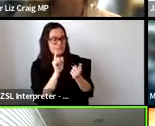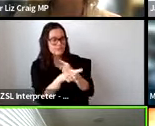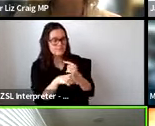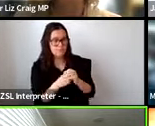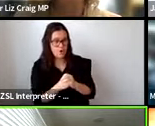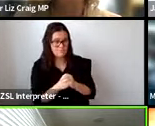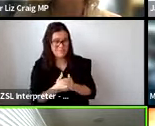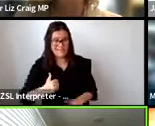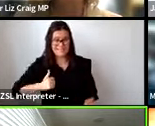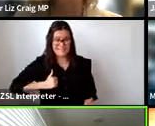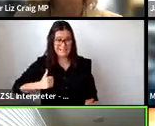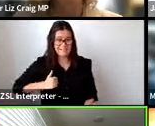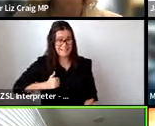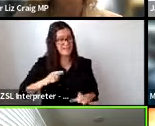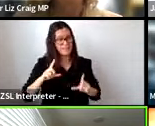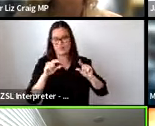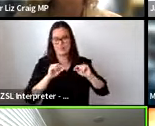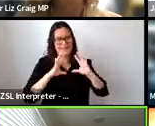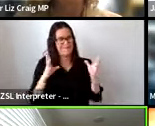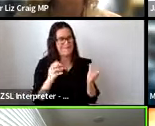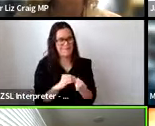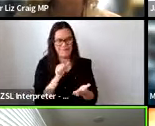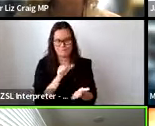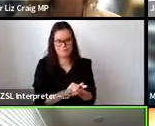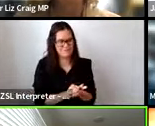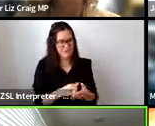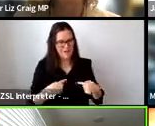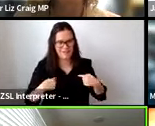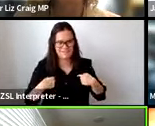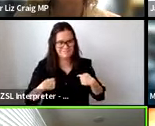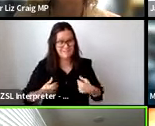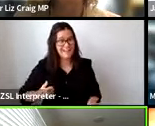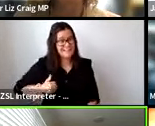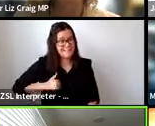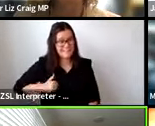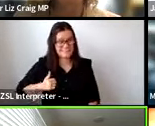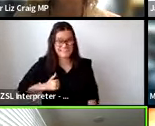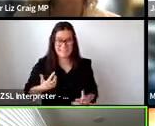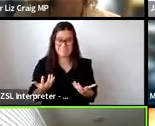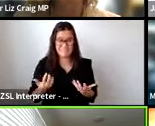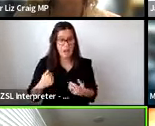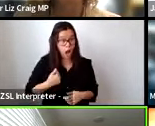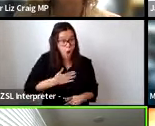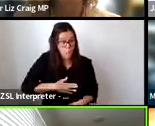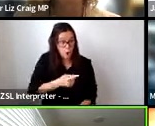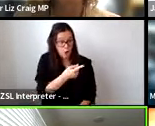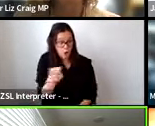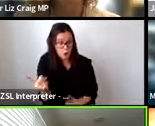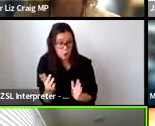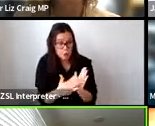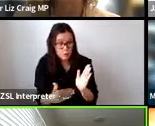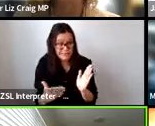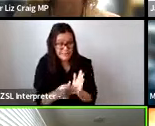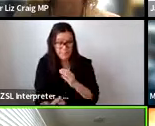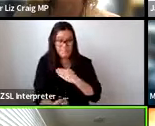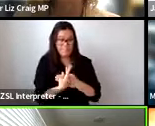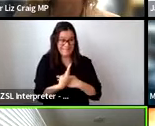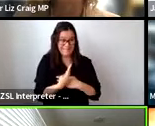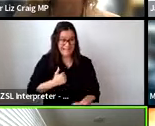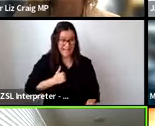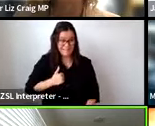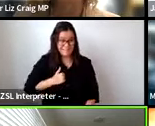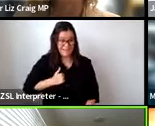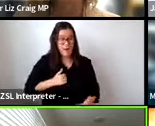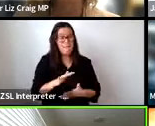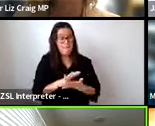Canadians got it all right. And I'd like you to show us up, do better. And I'd love to return home and say, let's